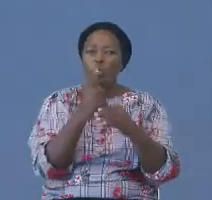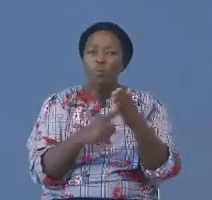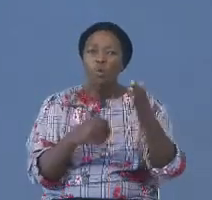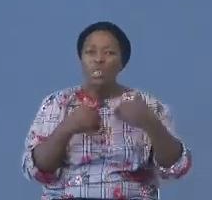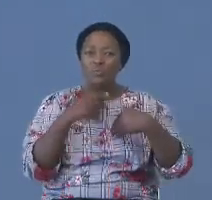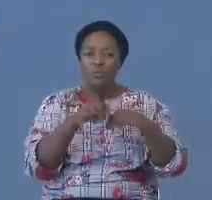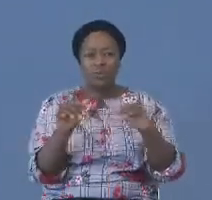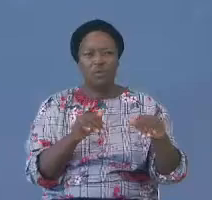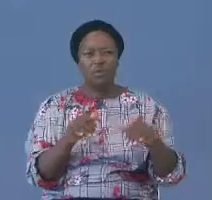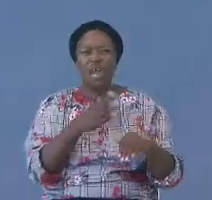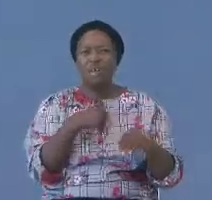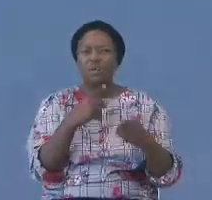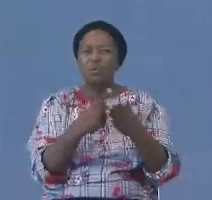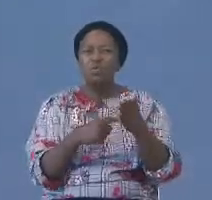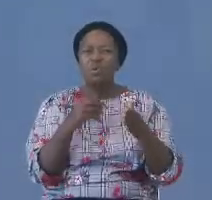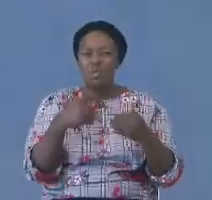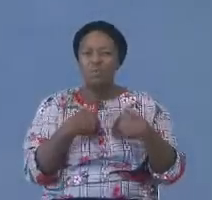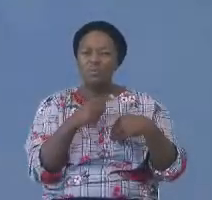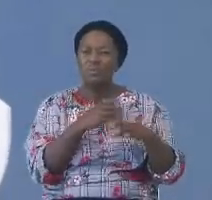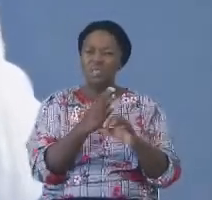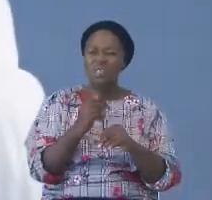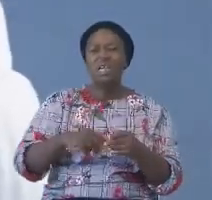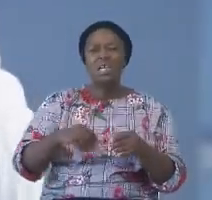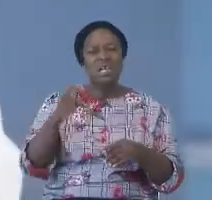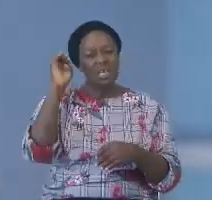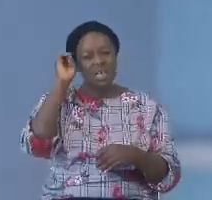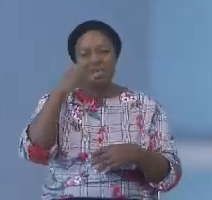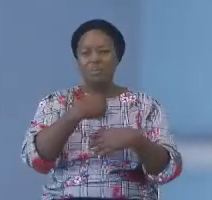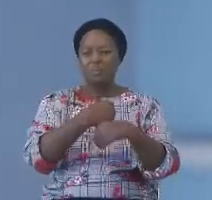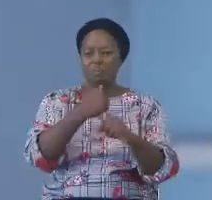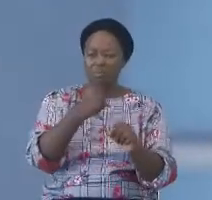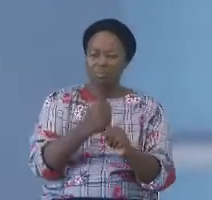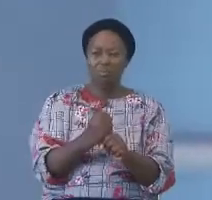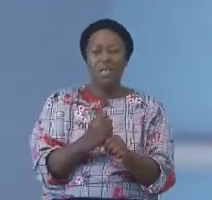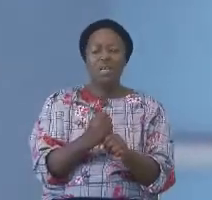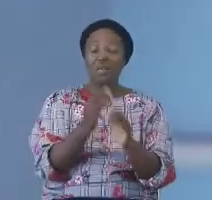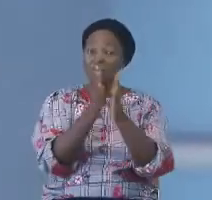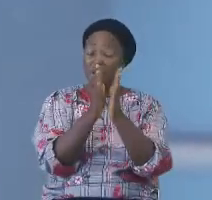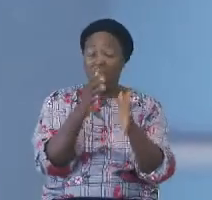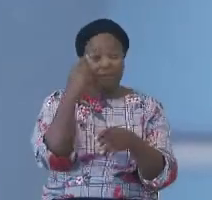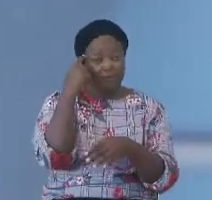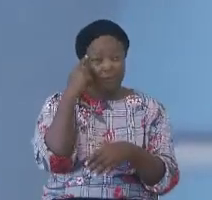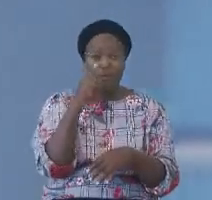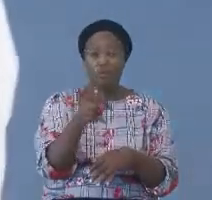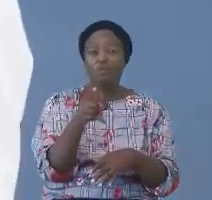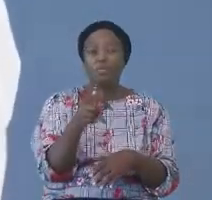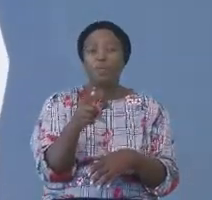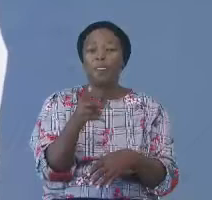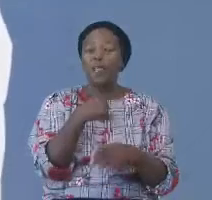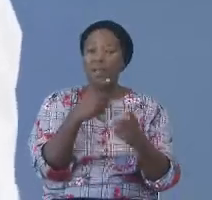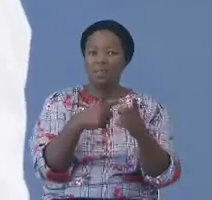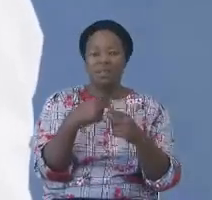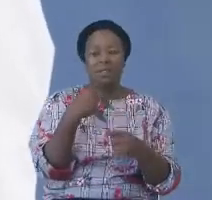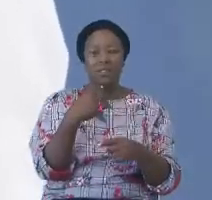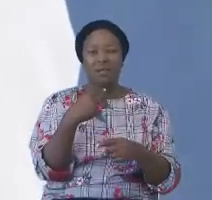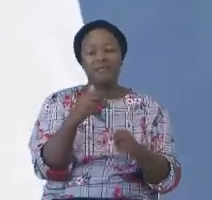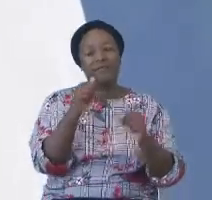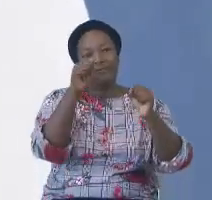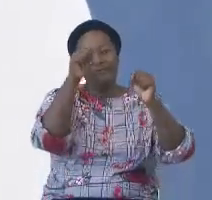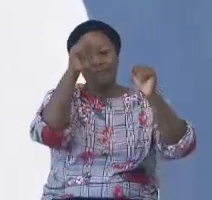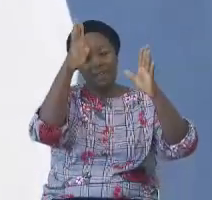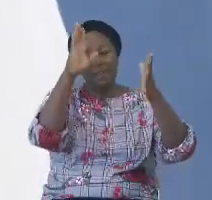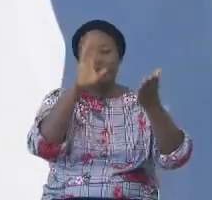thank you god bless you what have they done and what have you done he made